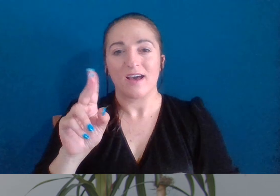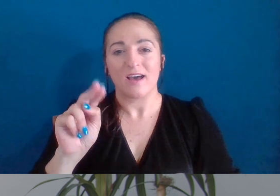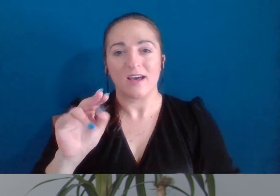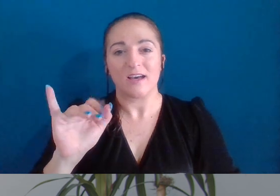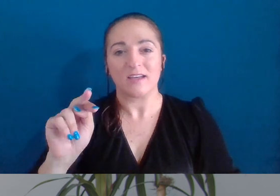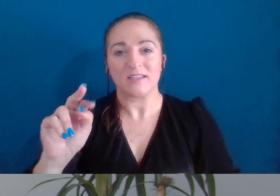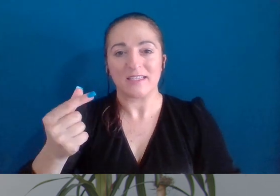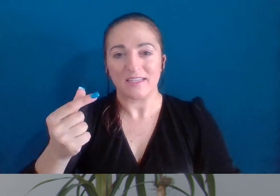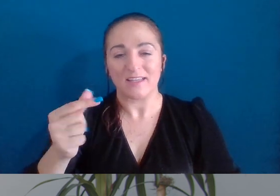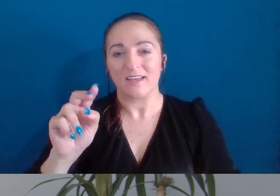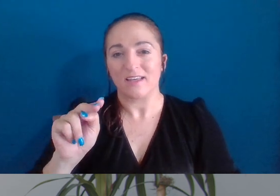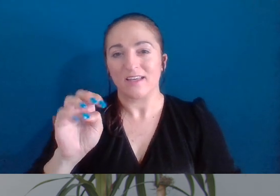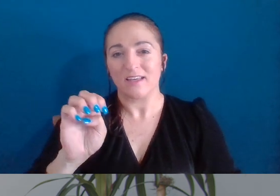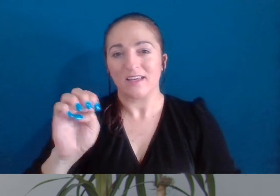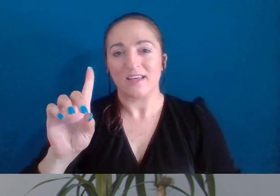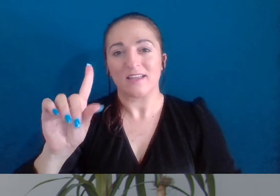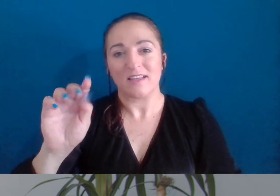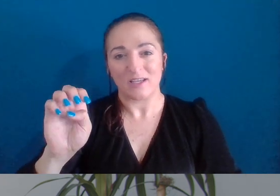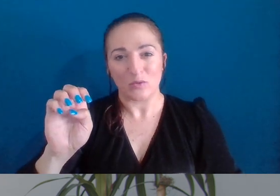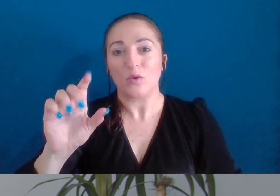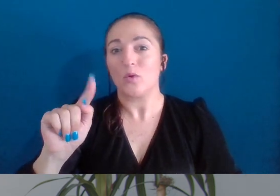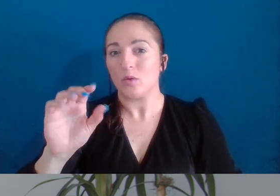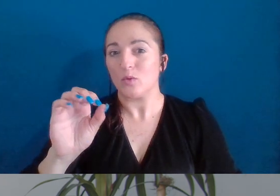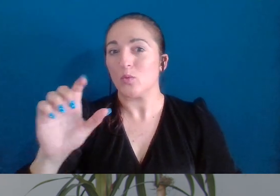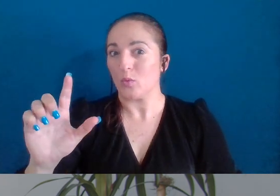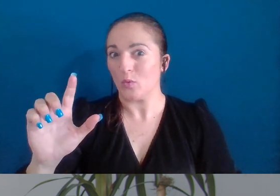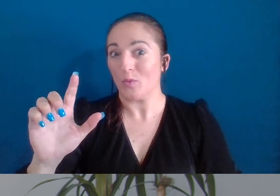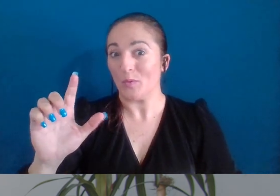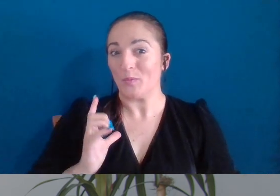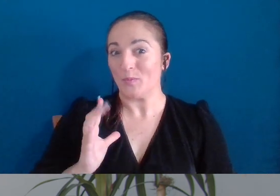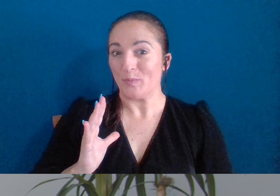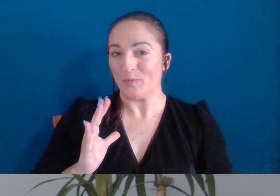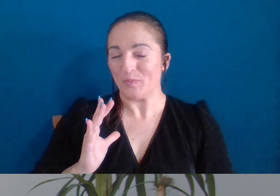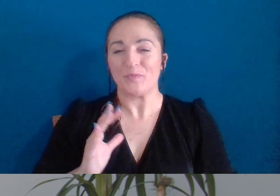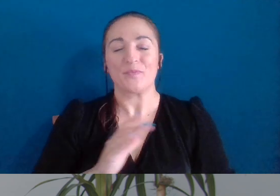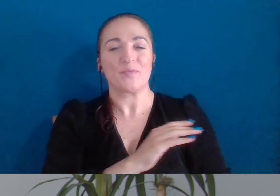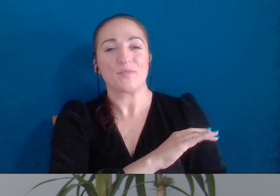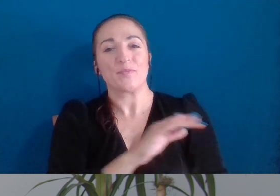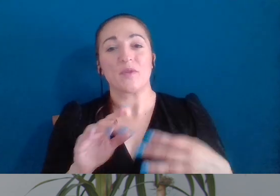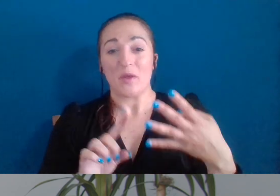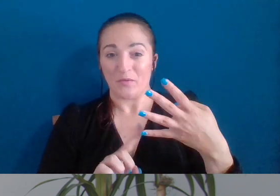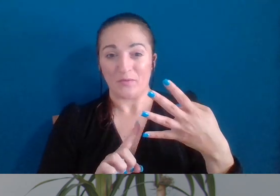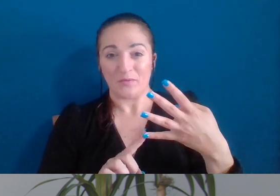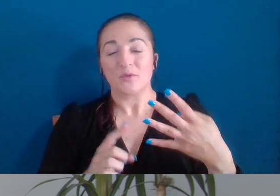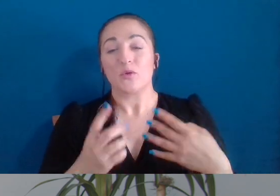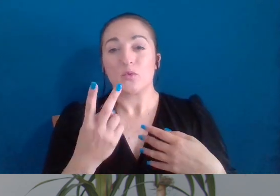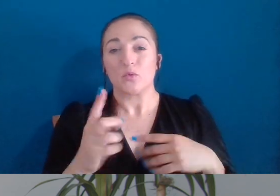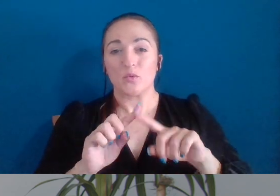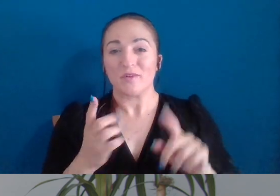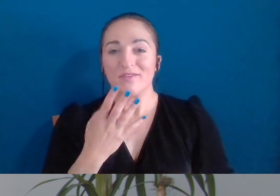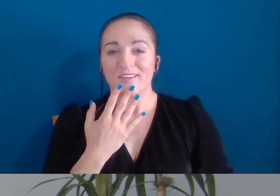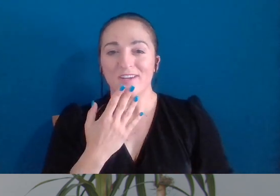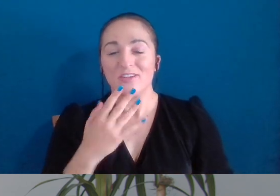tool. And you're gonna get 2 pieces of felt, 2 different colors. And